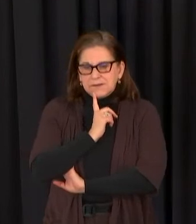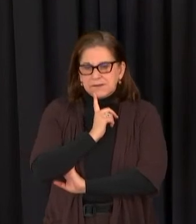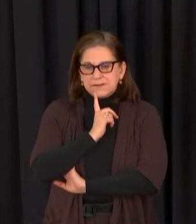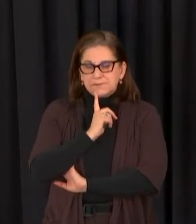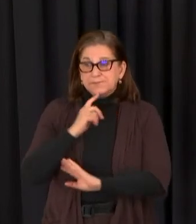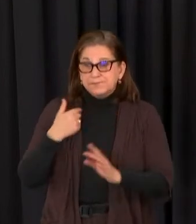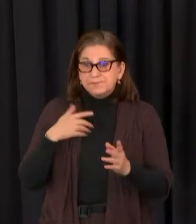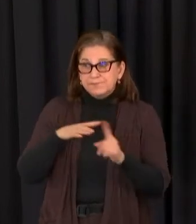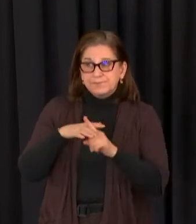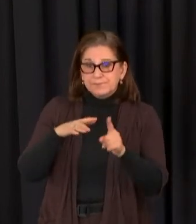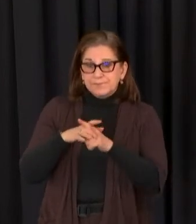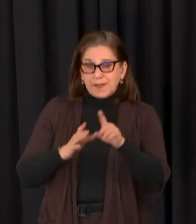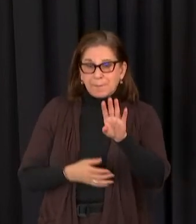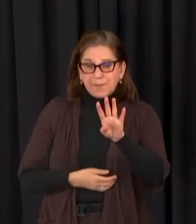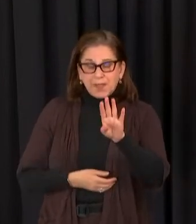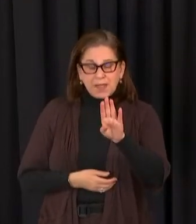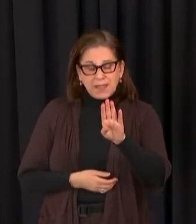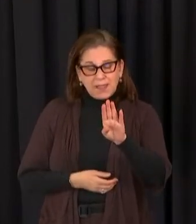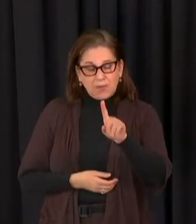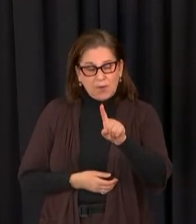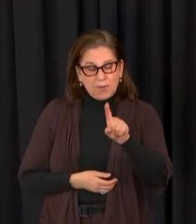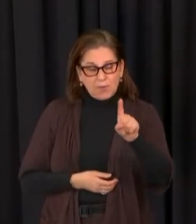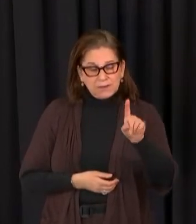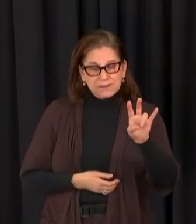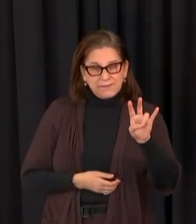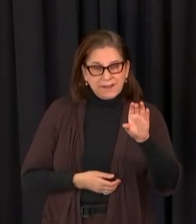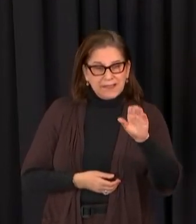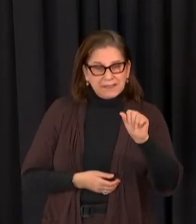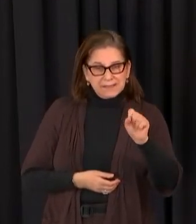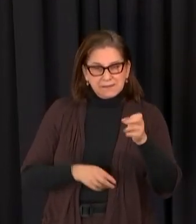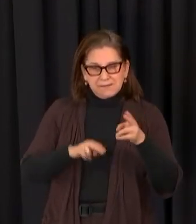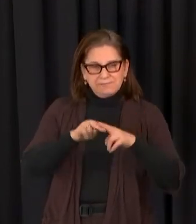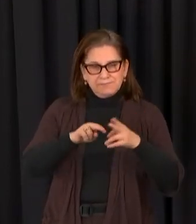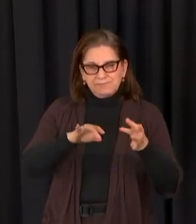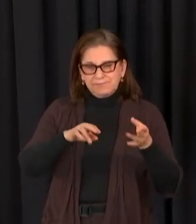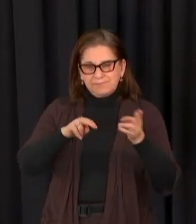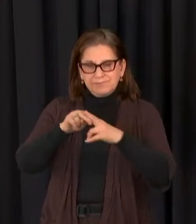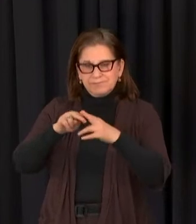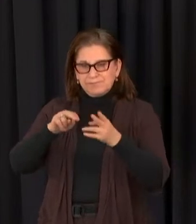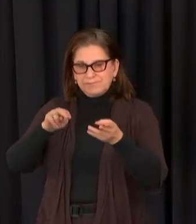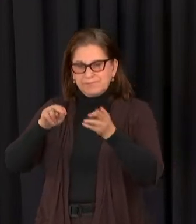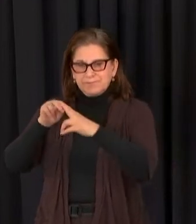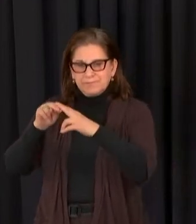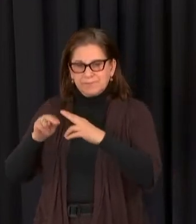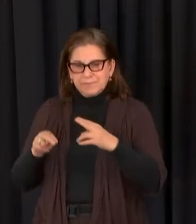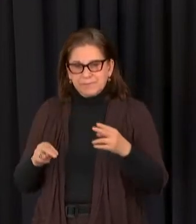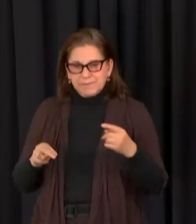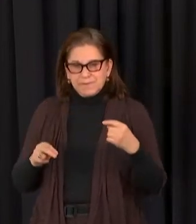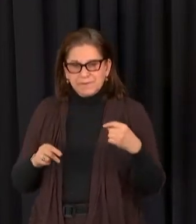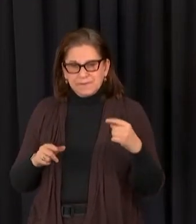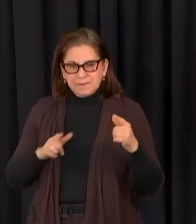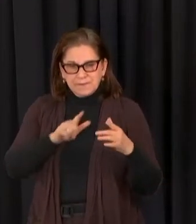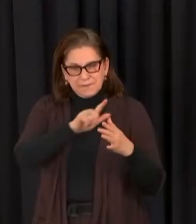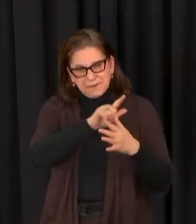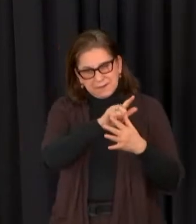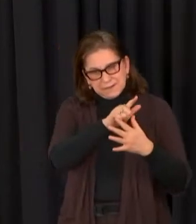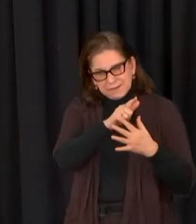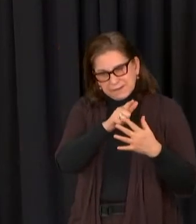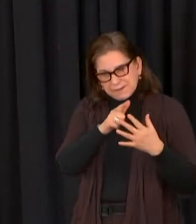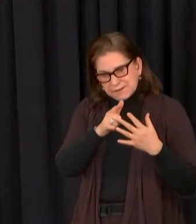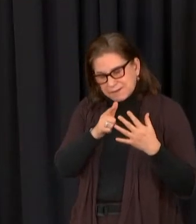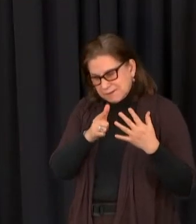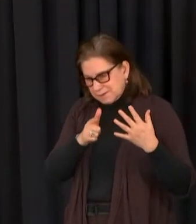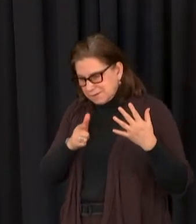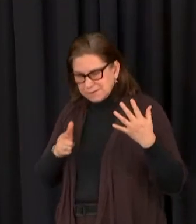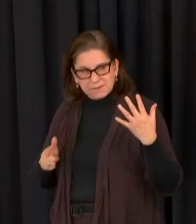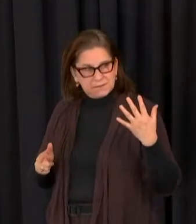the B117 cases in the district with subsequent sequencing. Can you tell us the percentage? Is it now outweighing